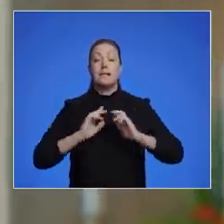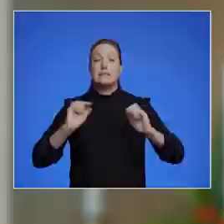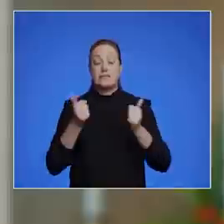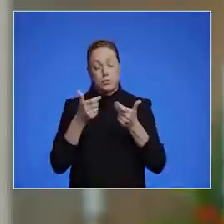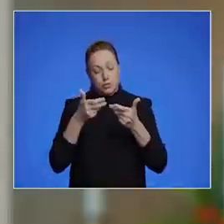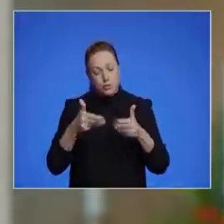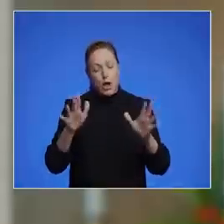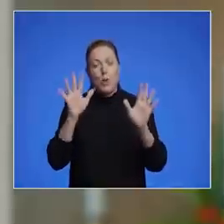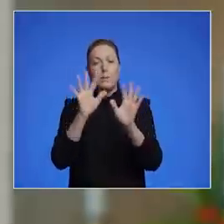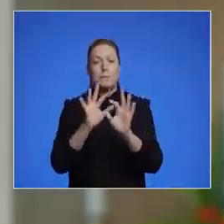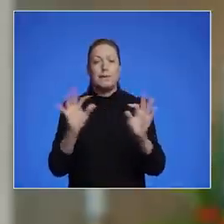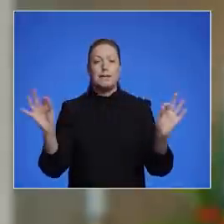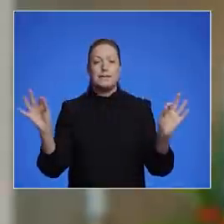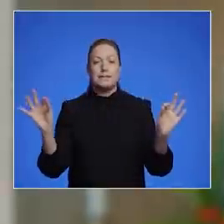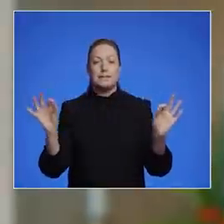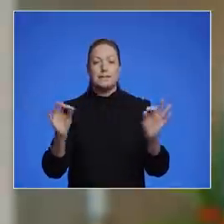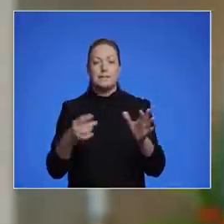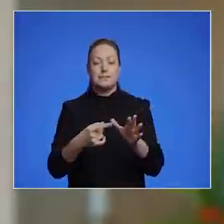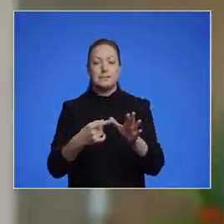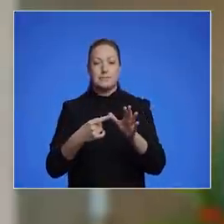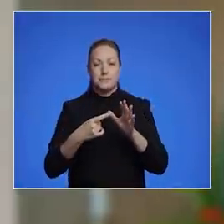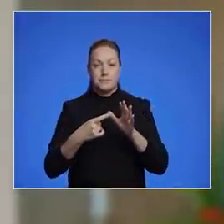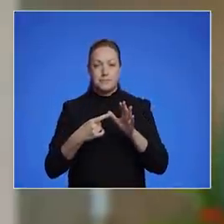in peace. Thanks be to God.